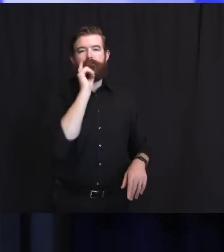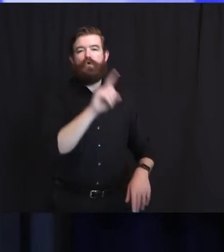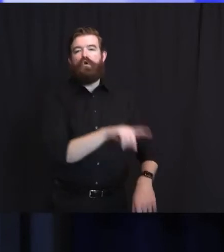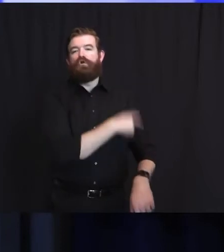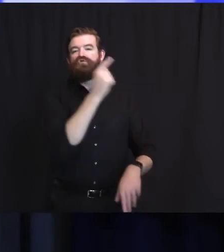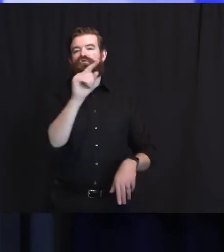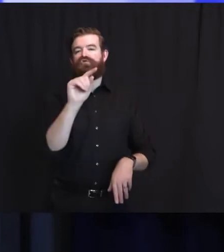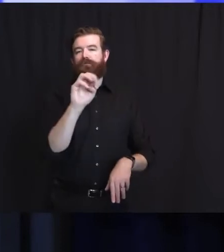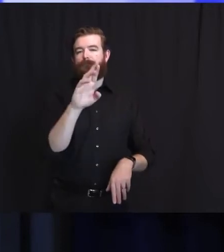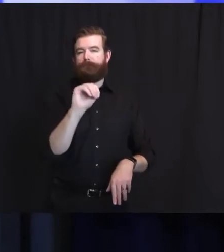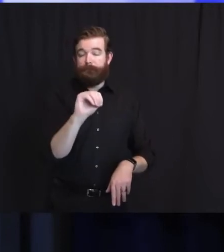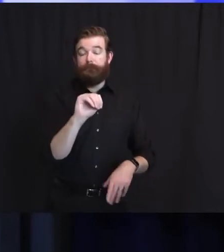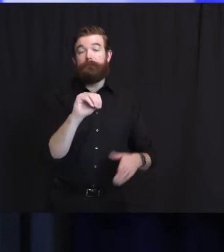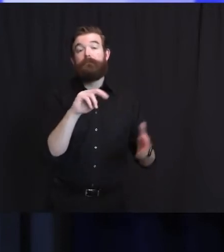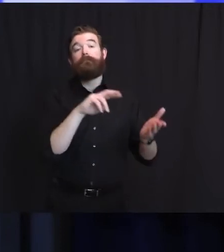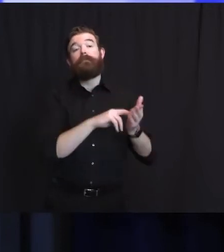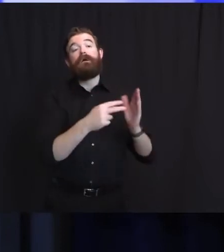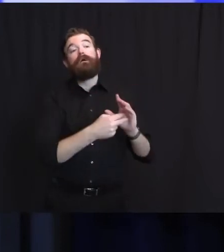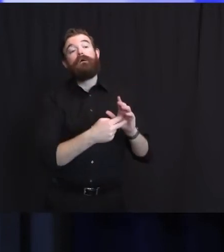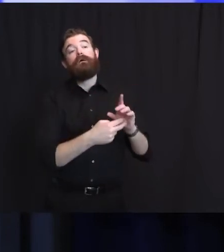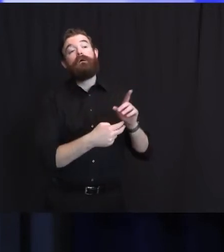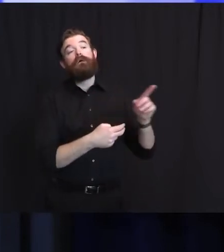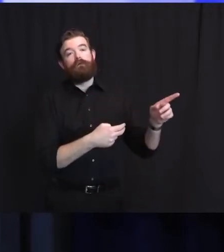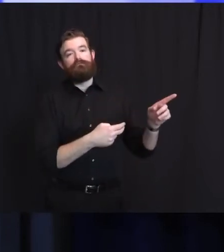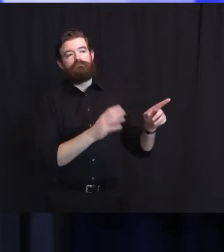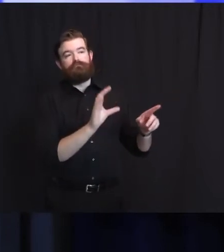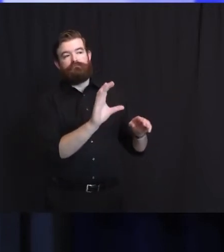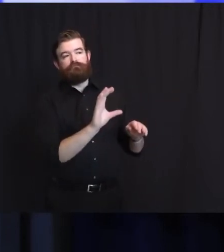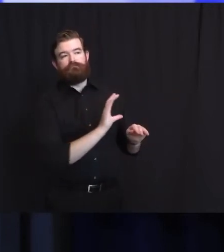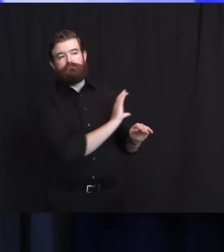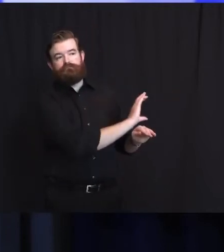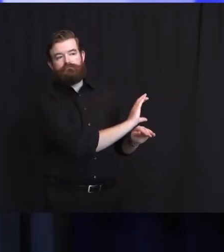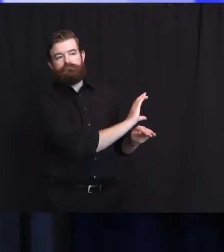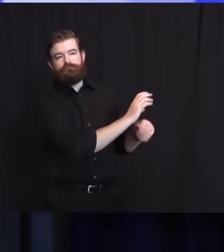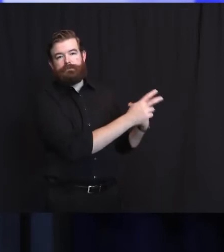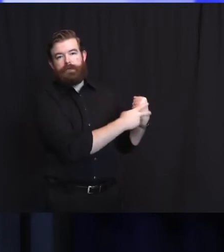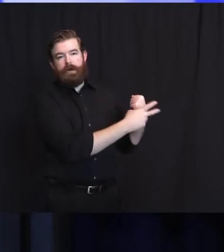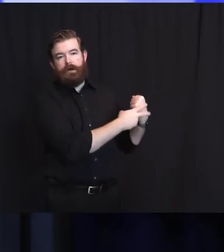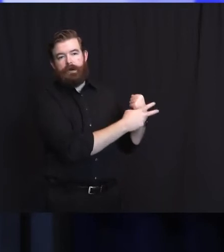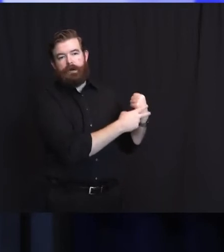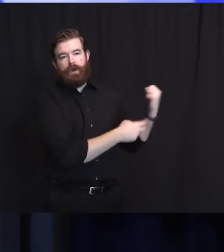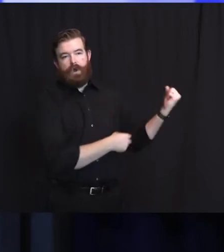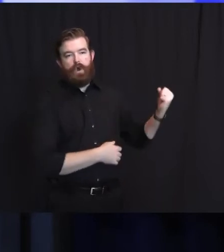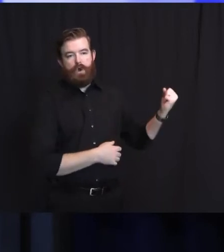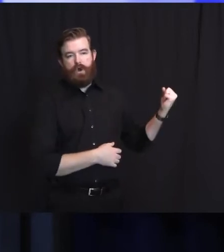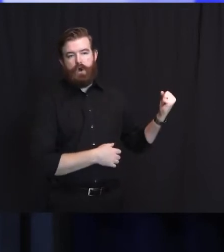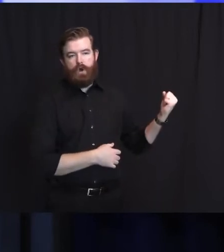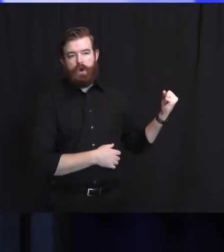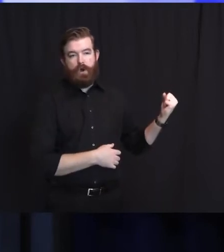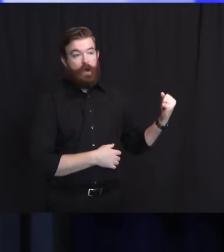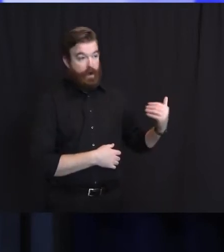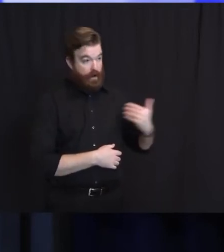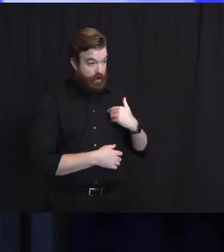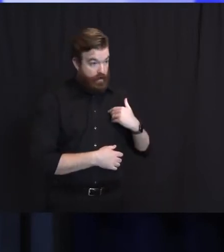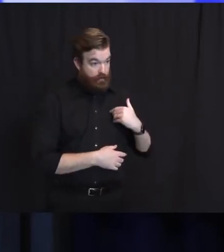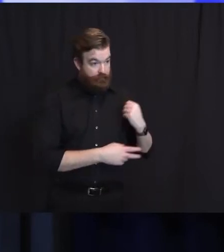start the program next week. For the third and fourth weeks of the Pfizer